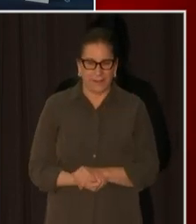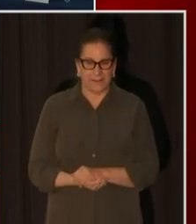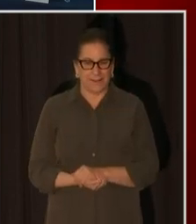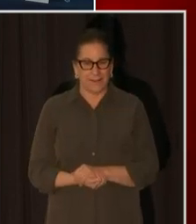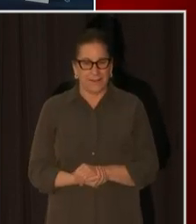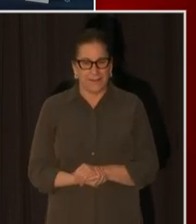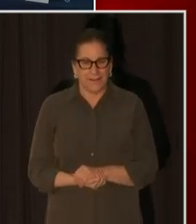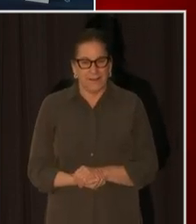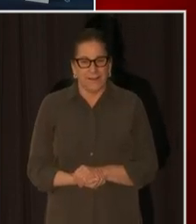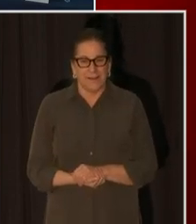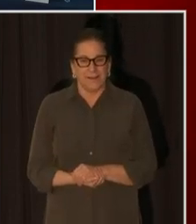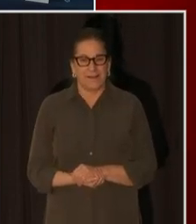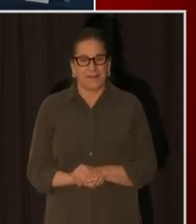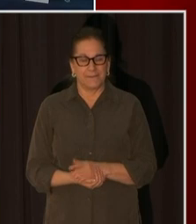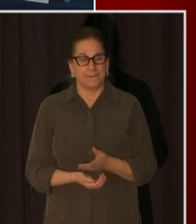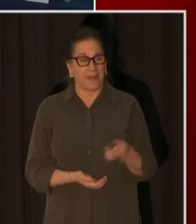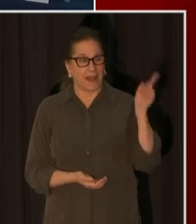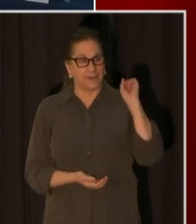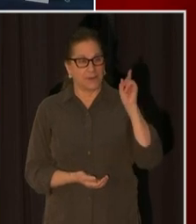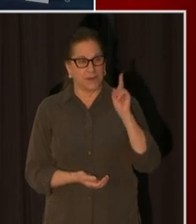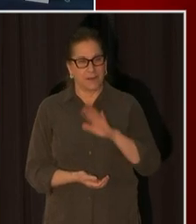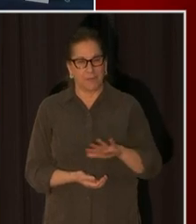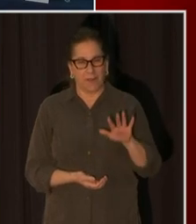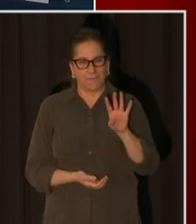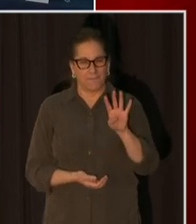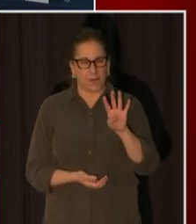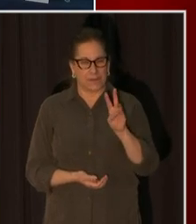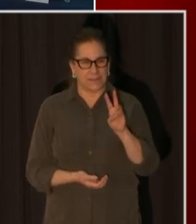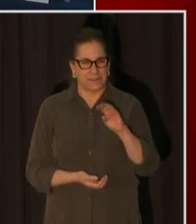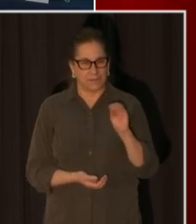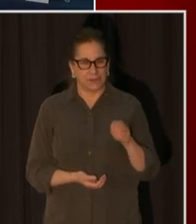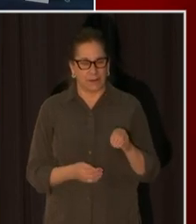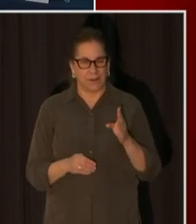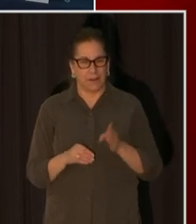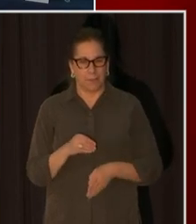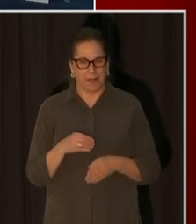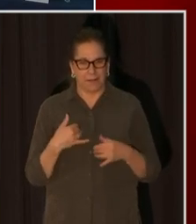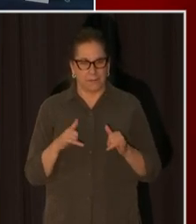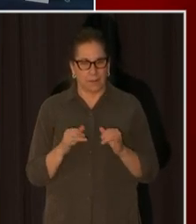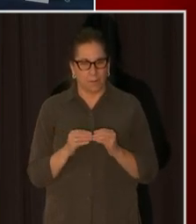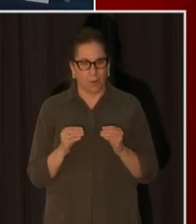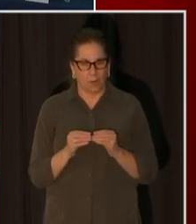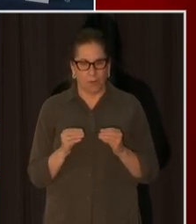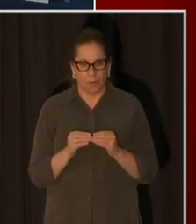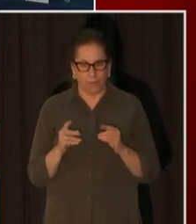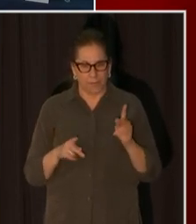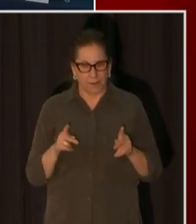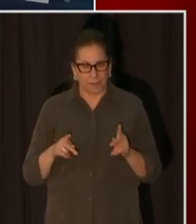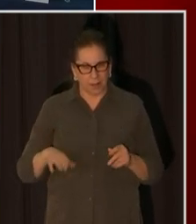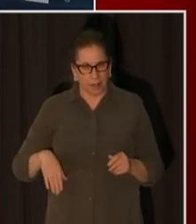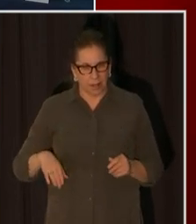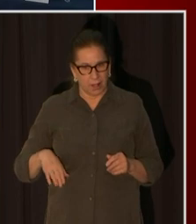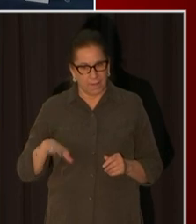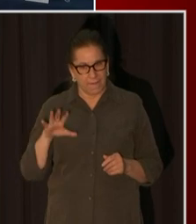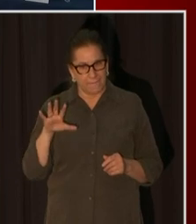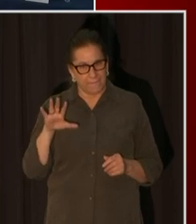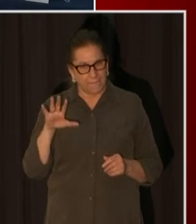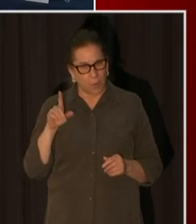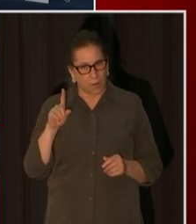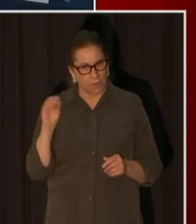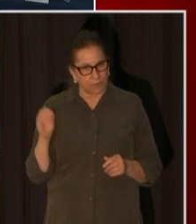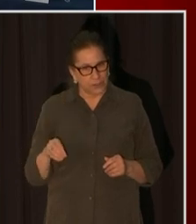my friends and I will not work with those who are quote unquote against me. And